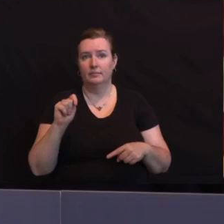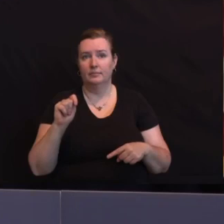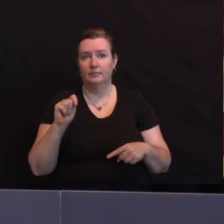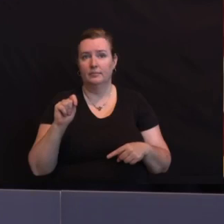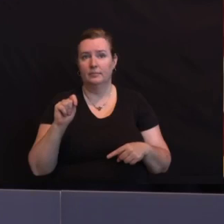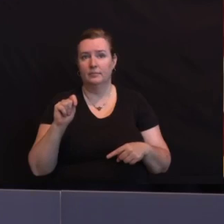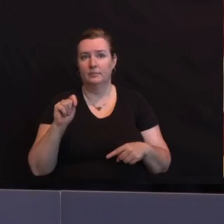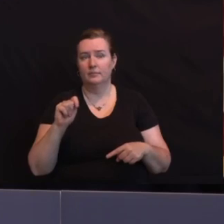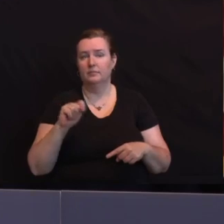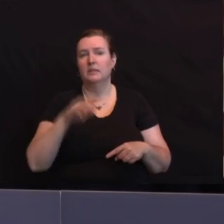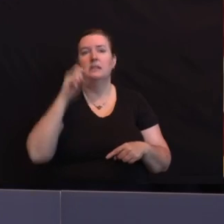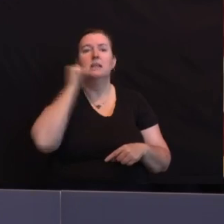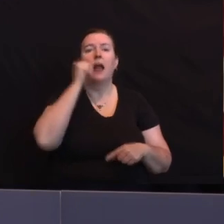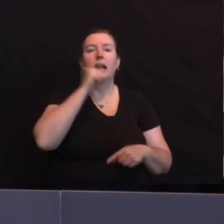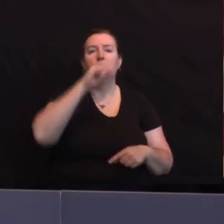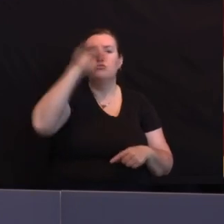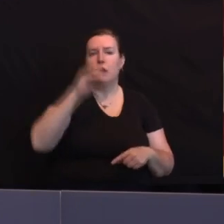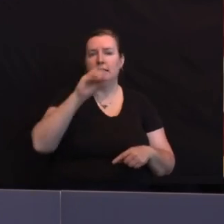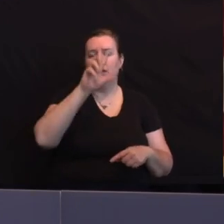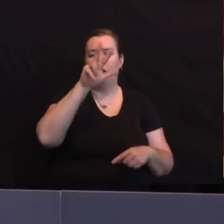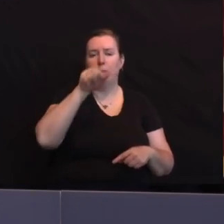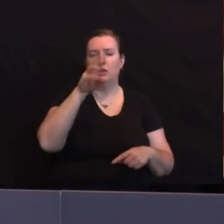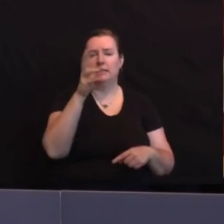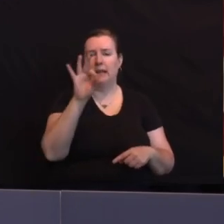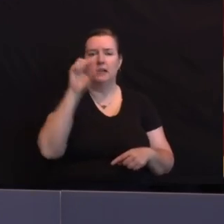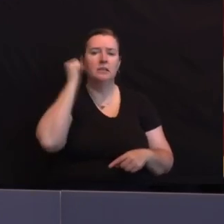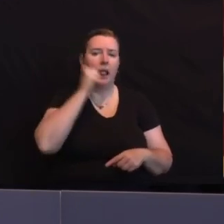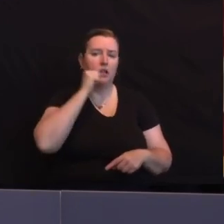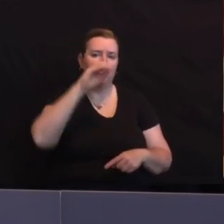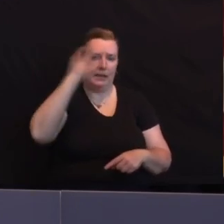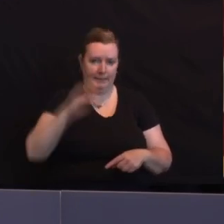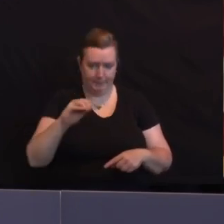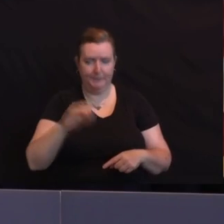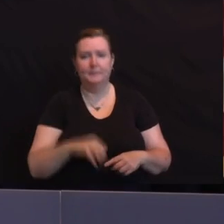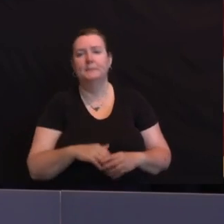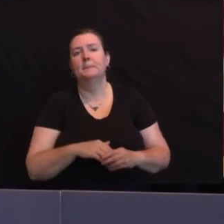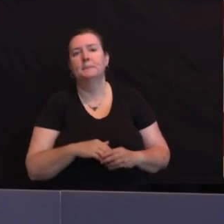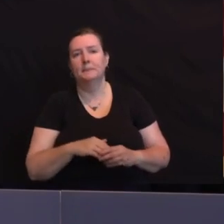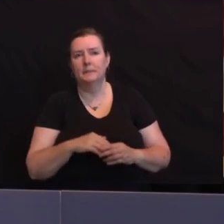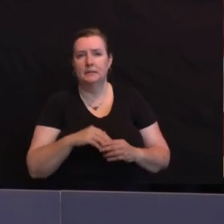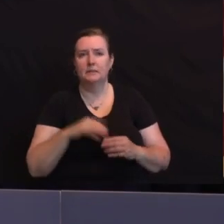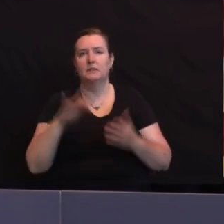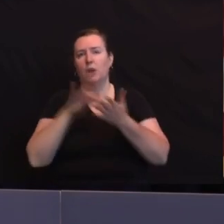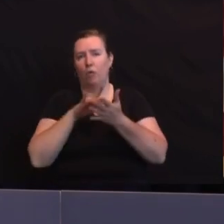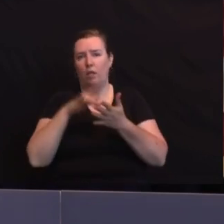3.69%. The northern part of the state is reporting 3%. The central part of the state,